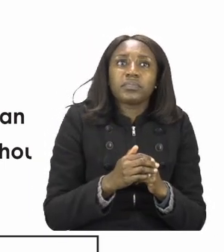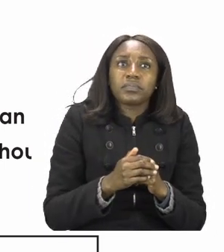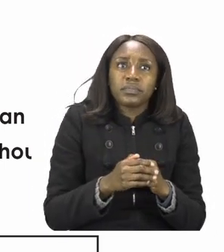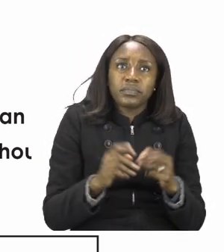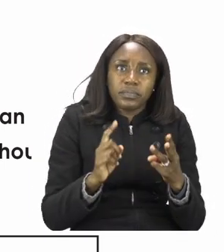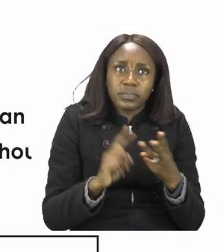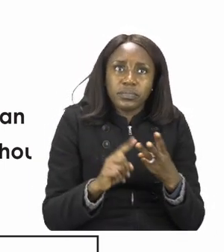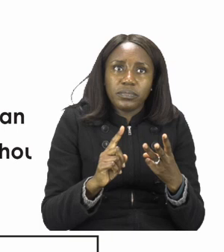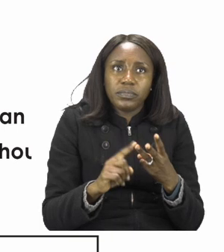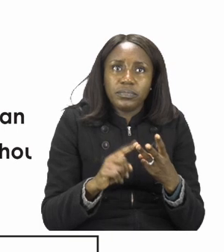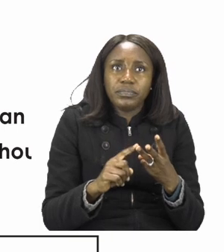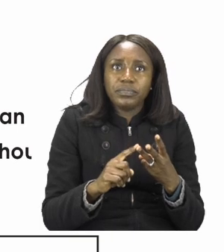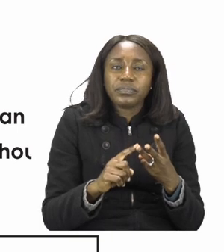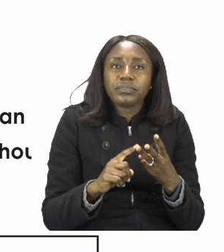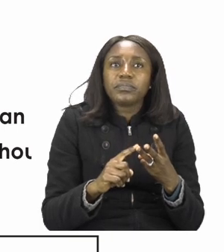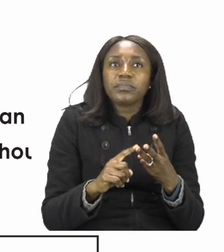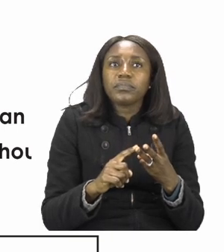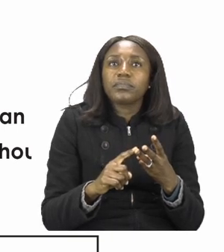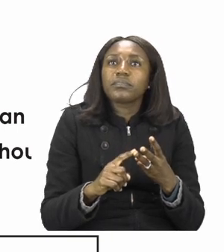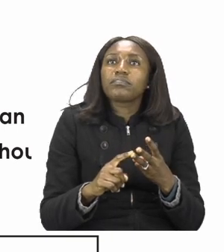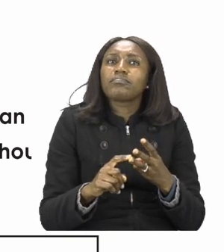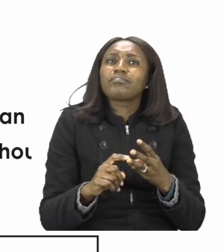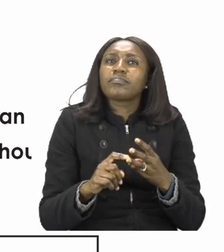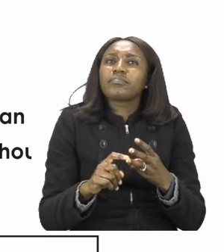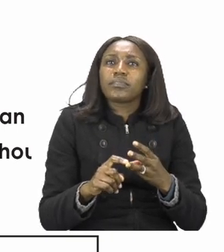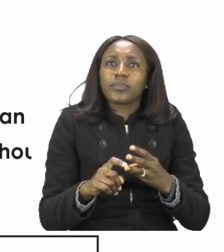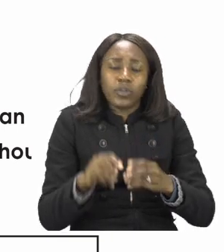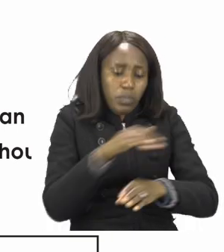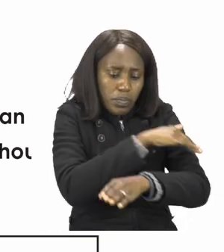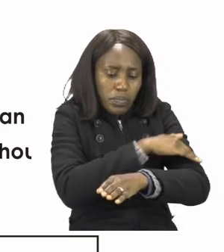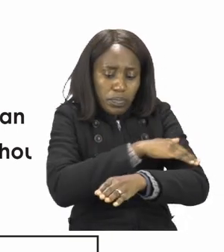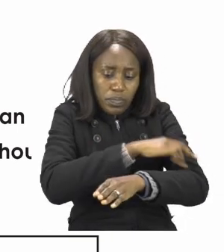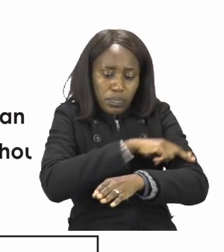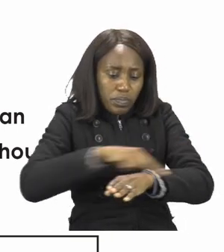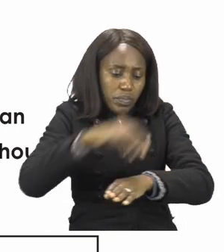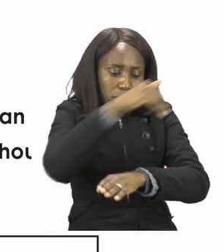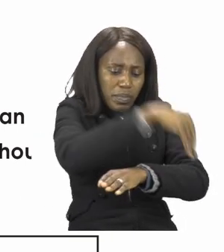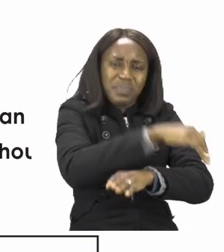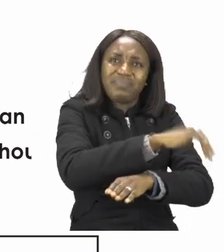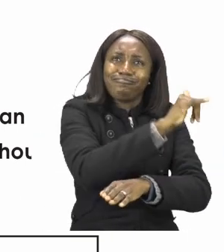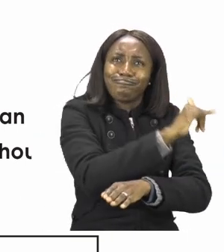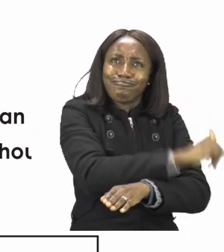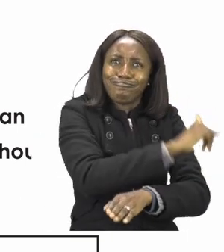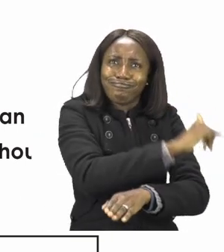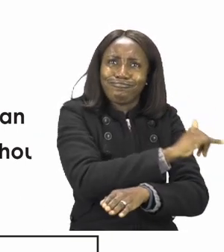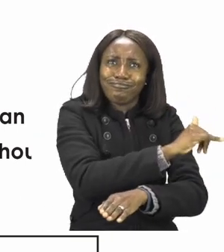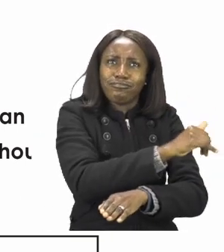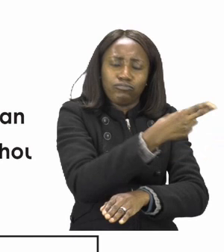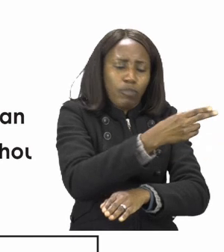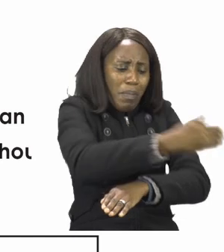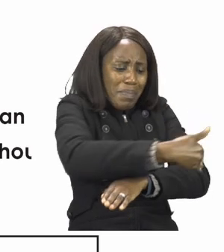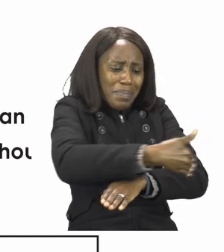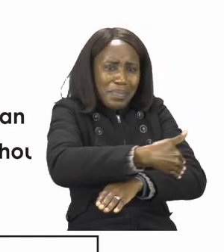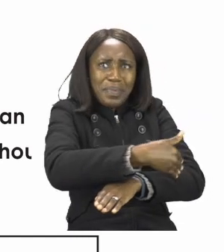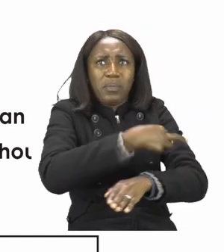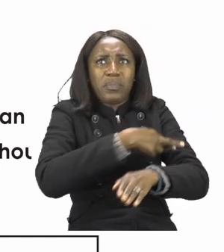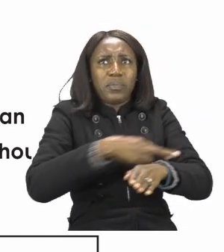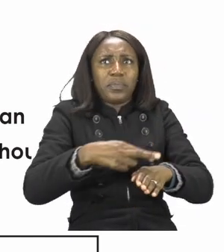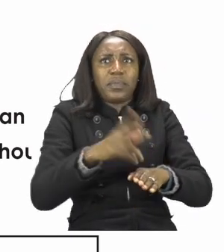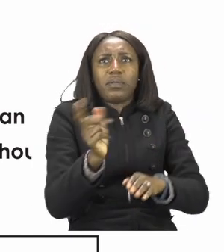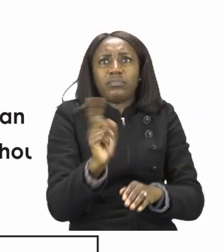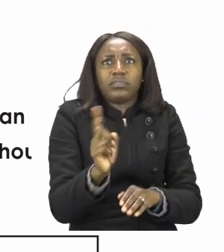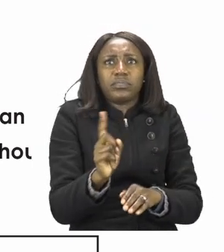Number 3, stay on the pavement and not too close to the